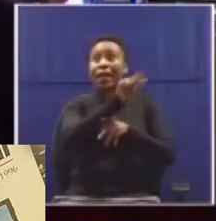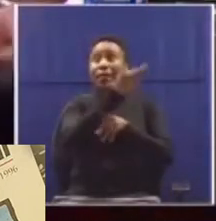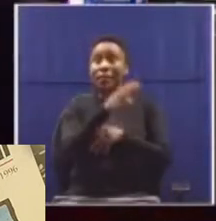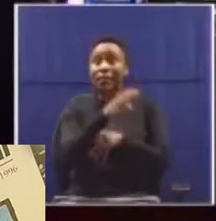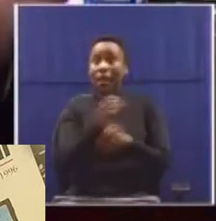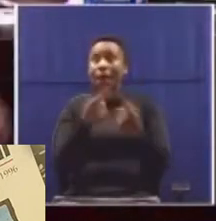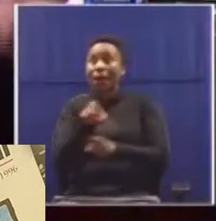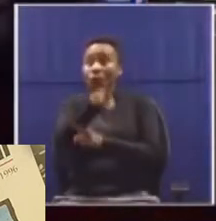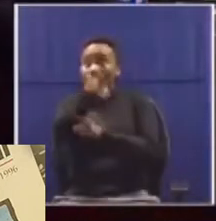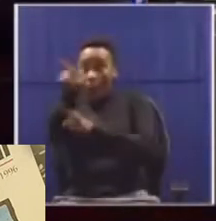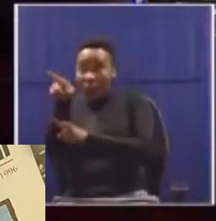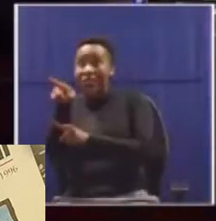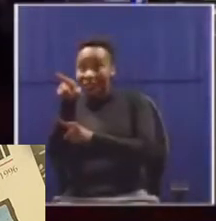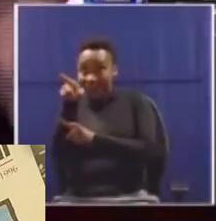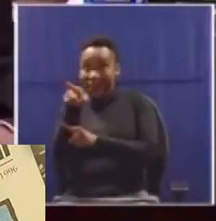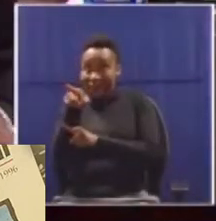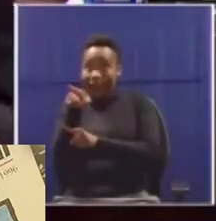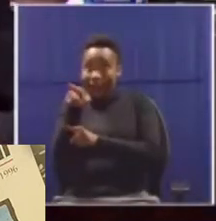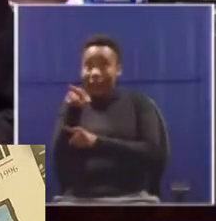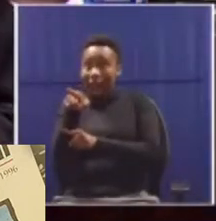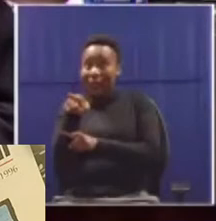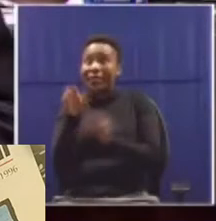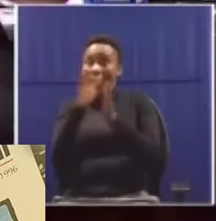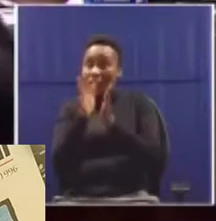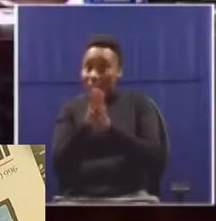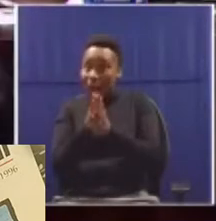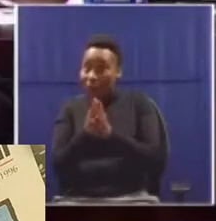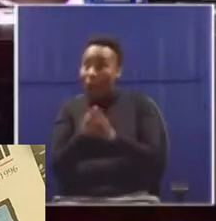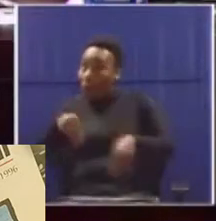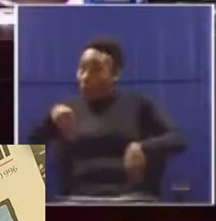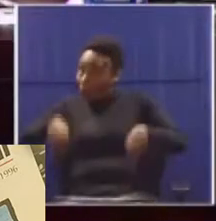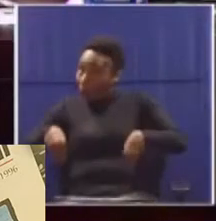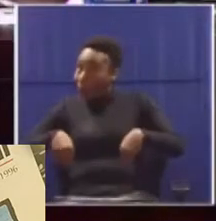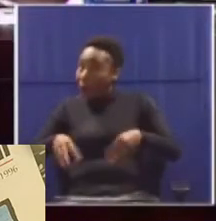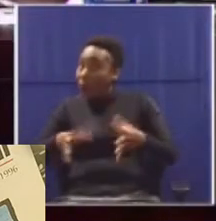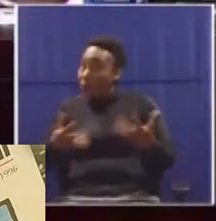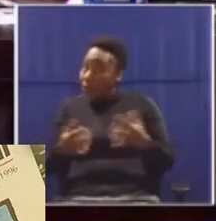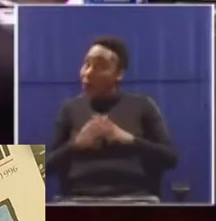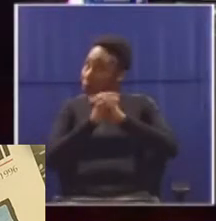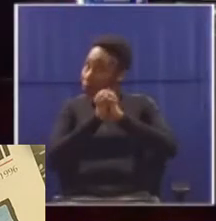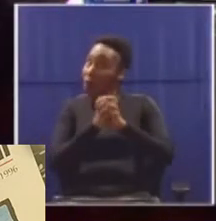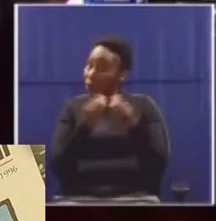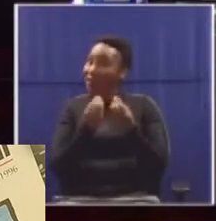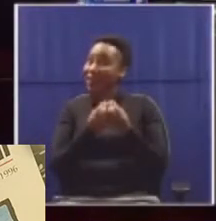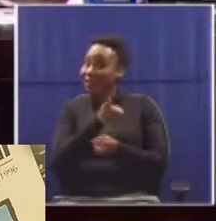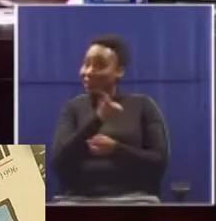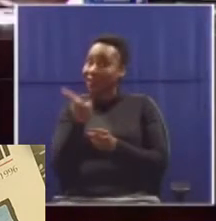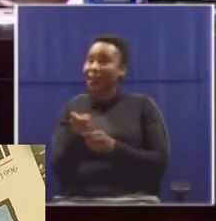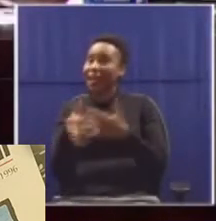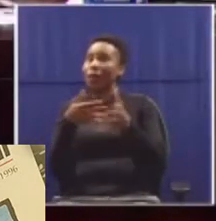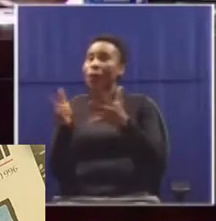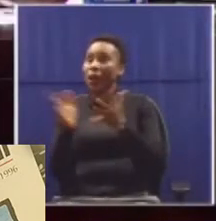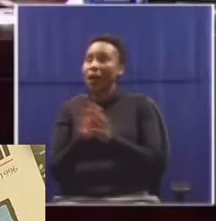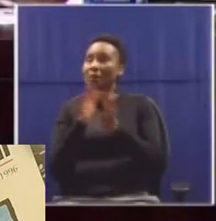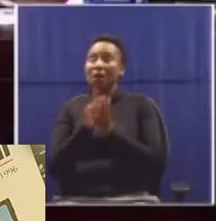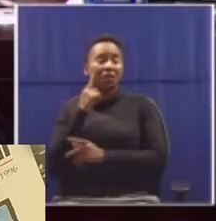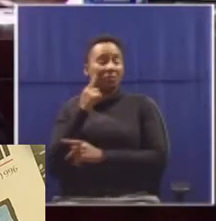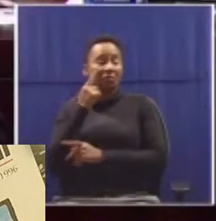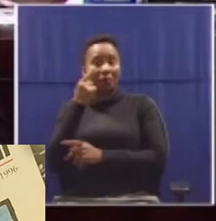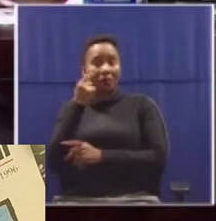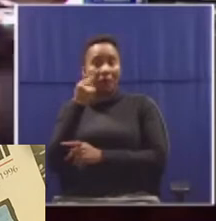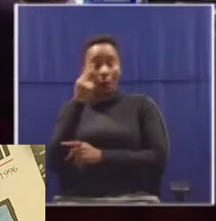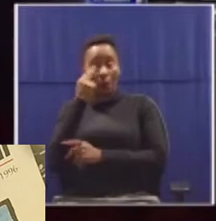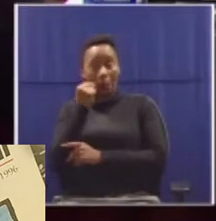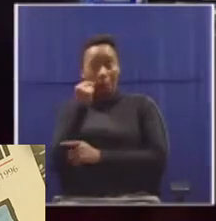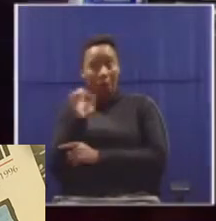those that you collude to and within this house are also corrupt wherever they are but you're overlooking that and I cannot understand